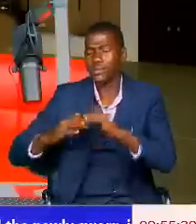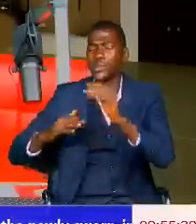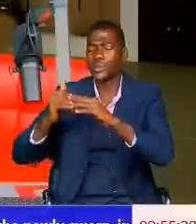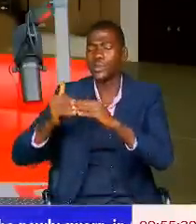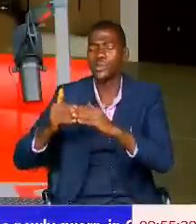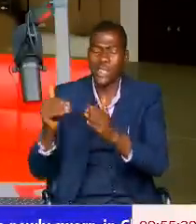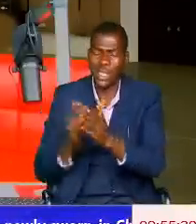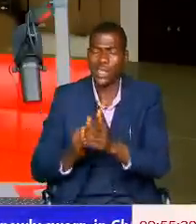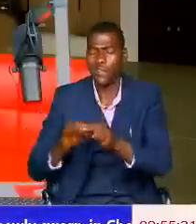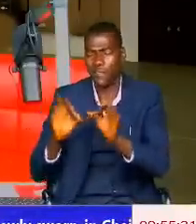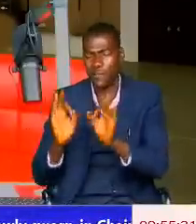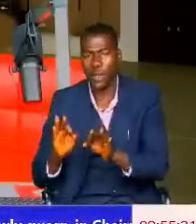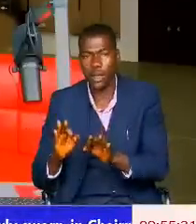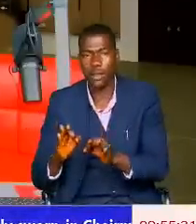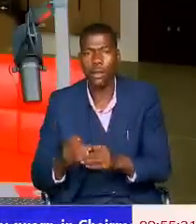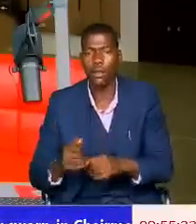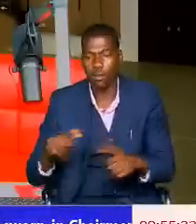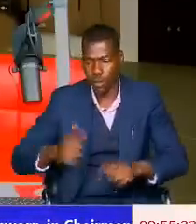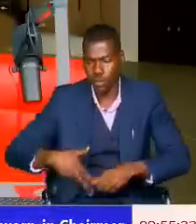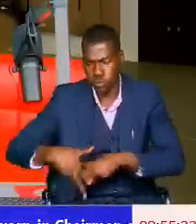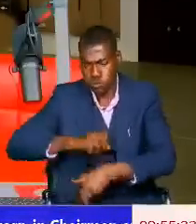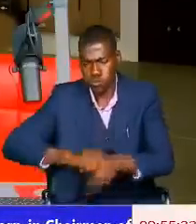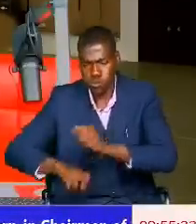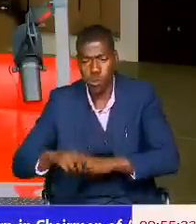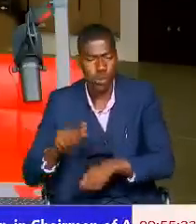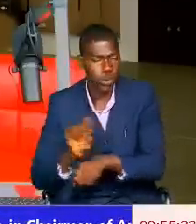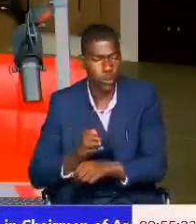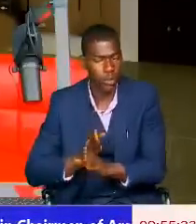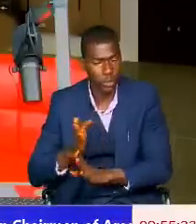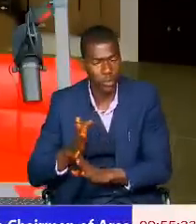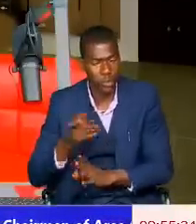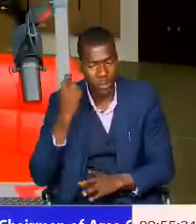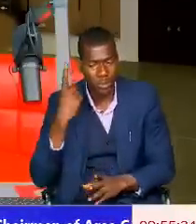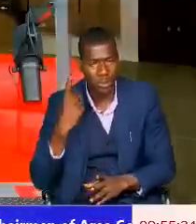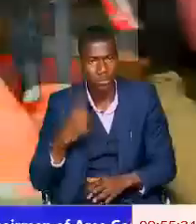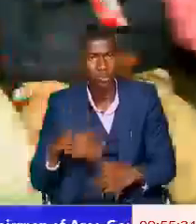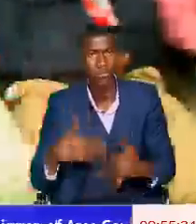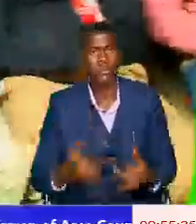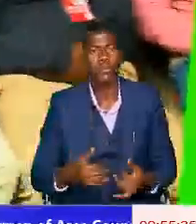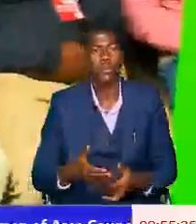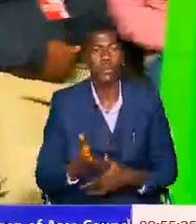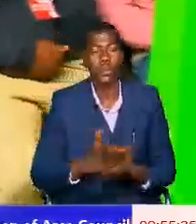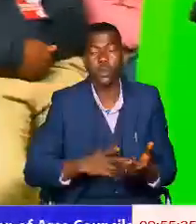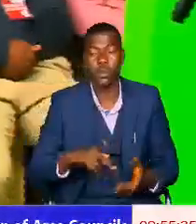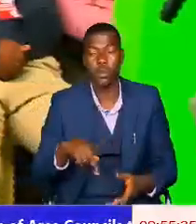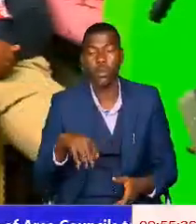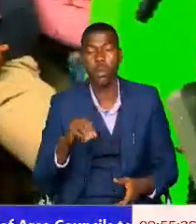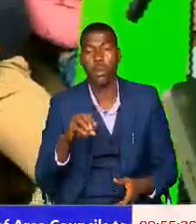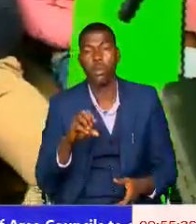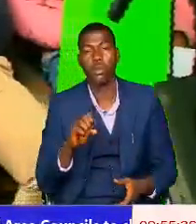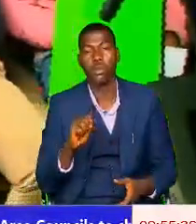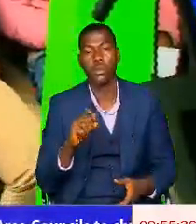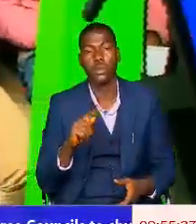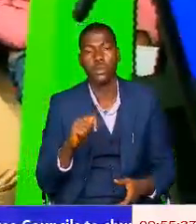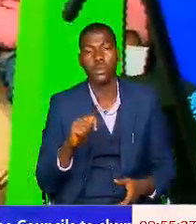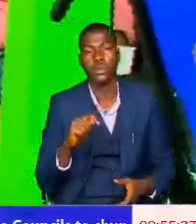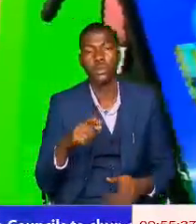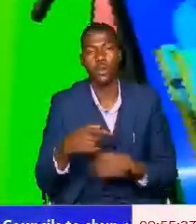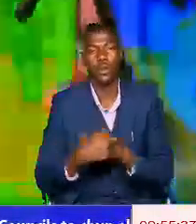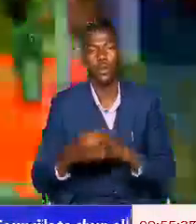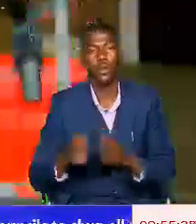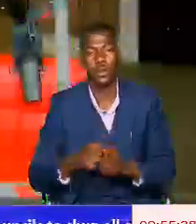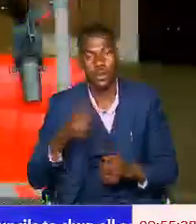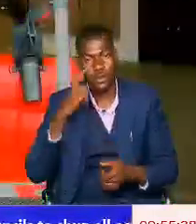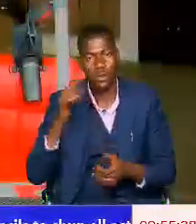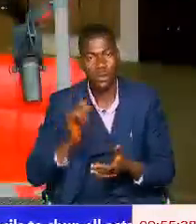post offices for Nigeria, some people don't encroach. They don't build houses. Some state governors